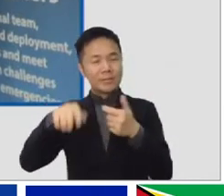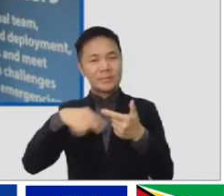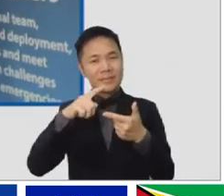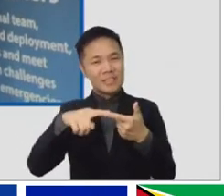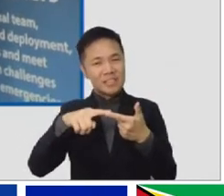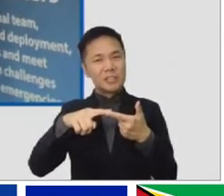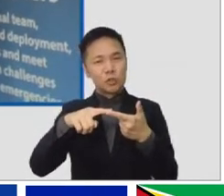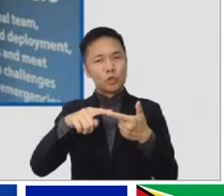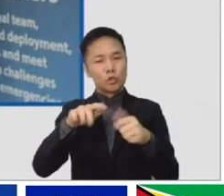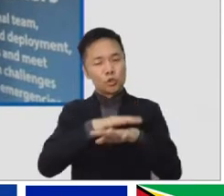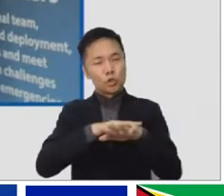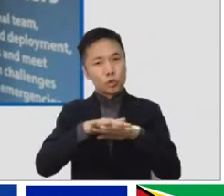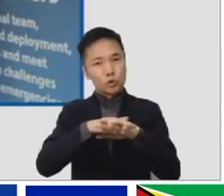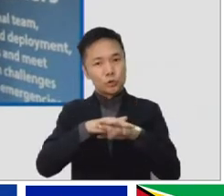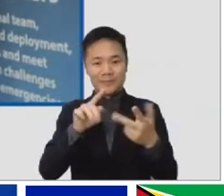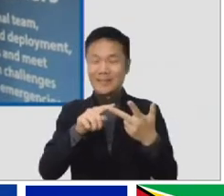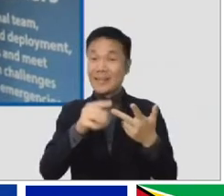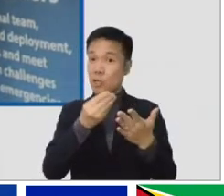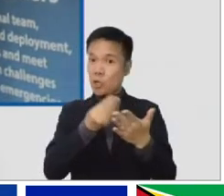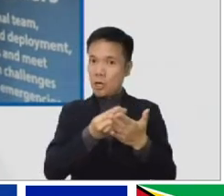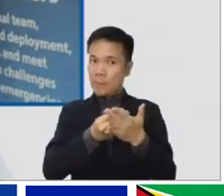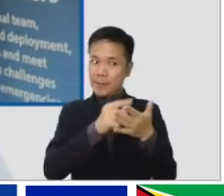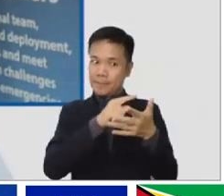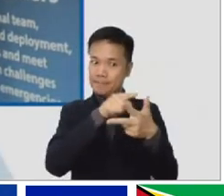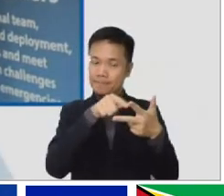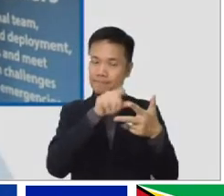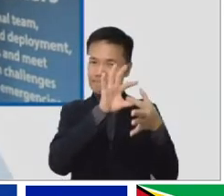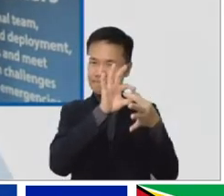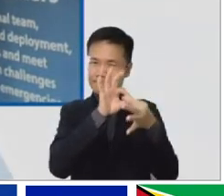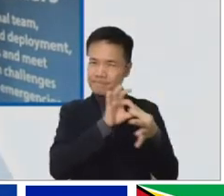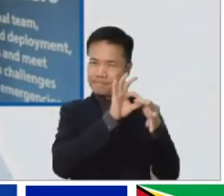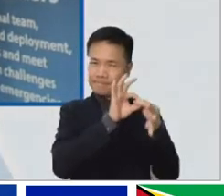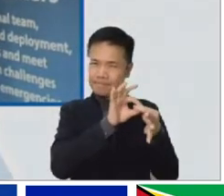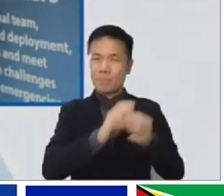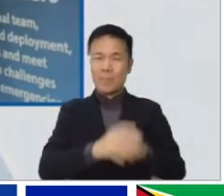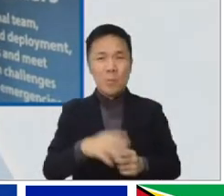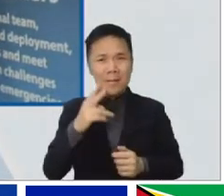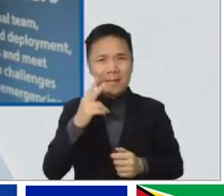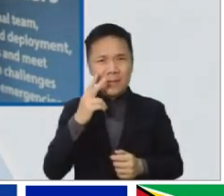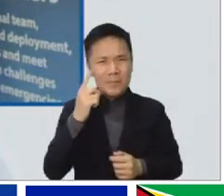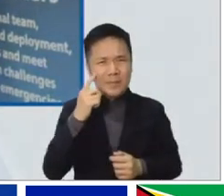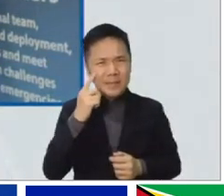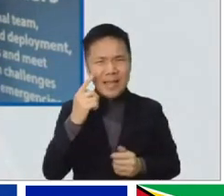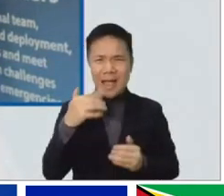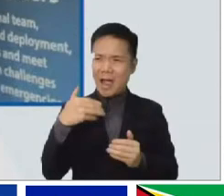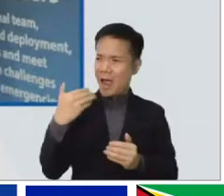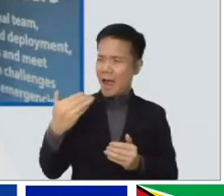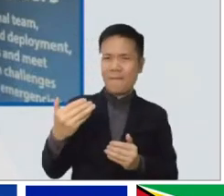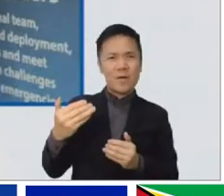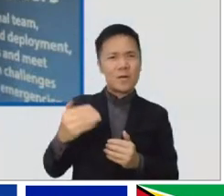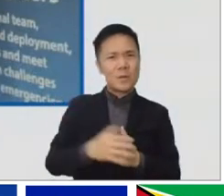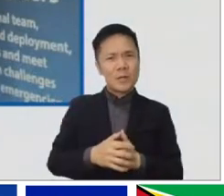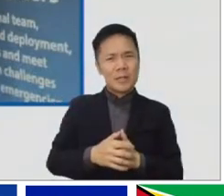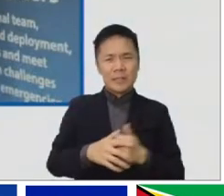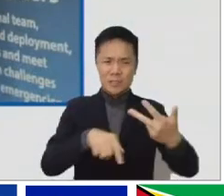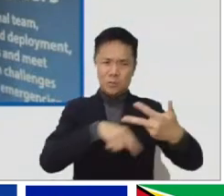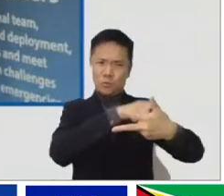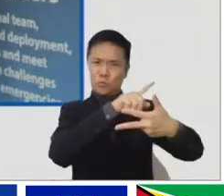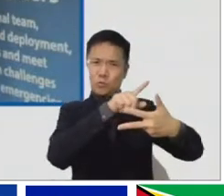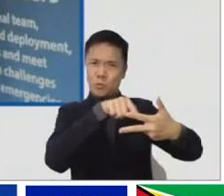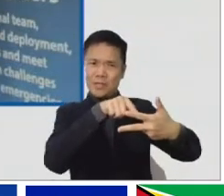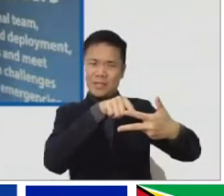epidemic, more we in need of the interaction at the highest levels